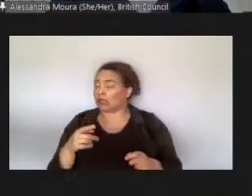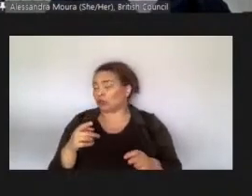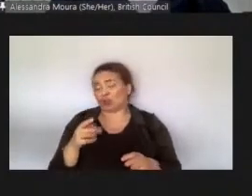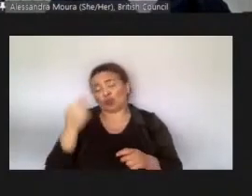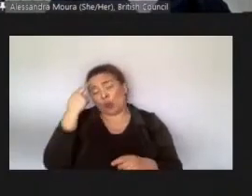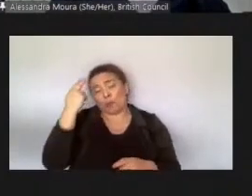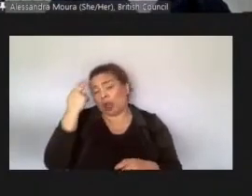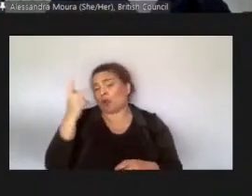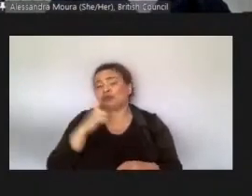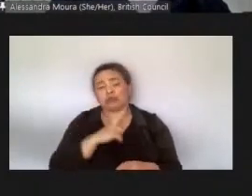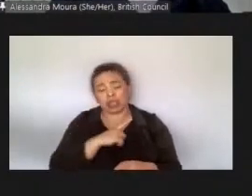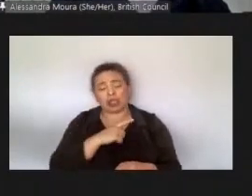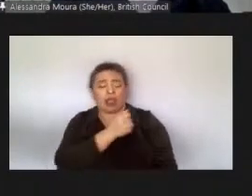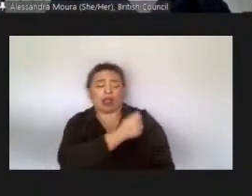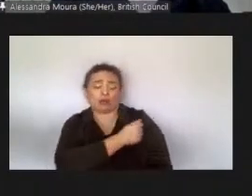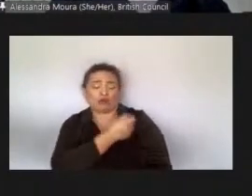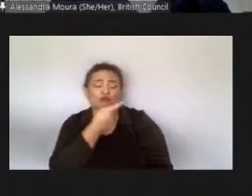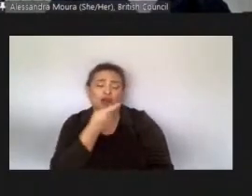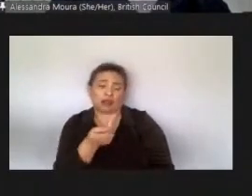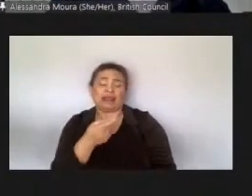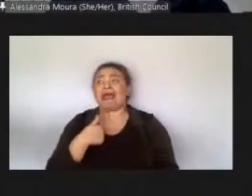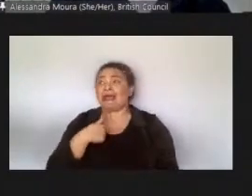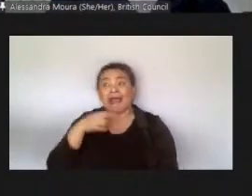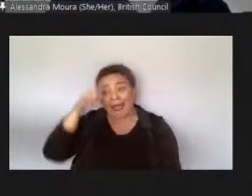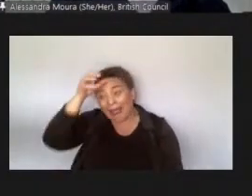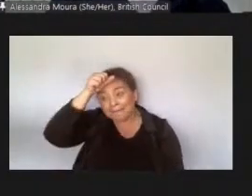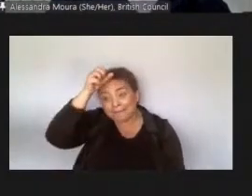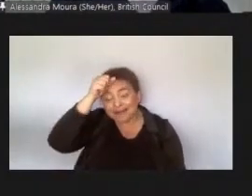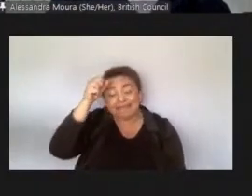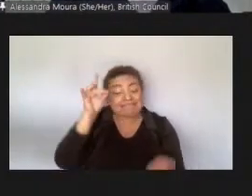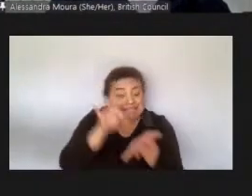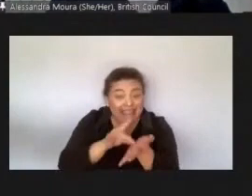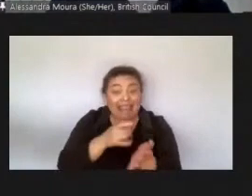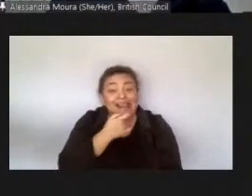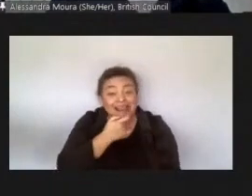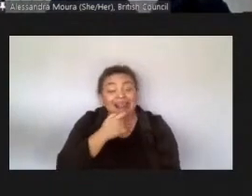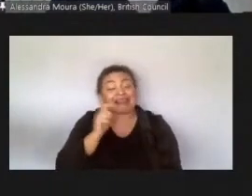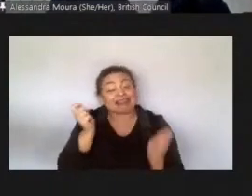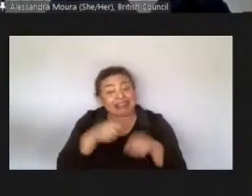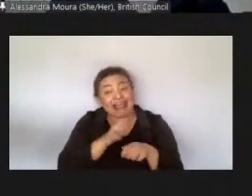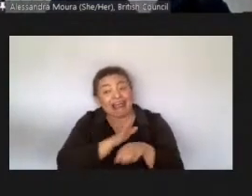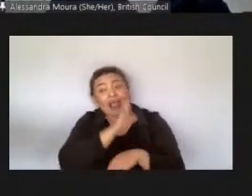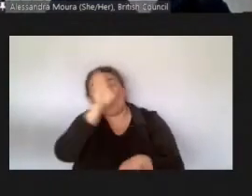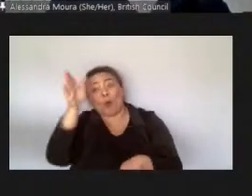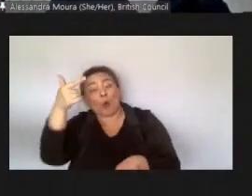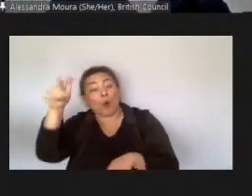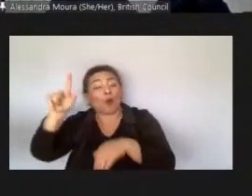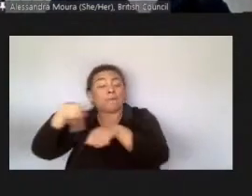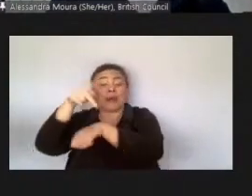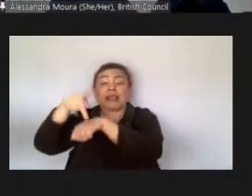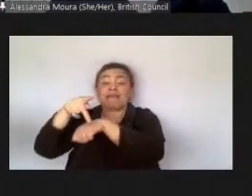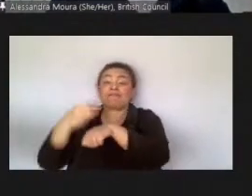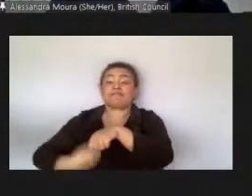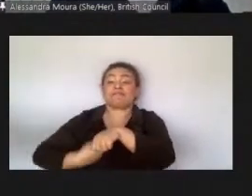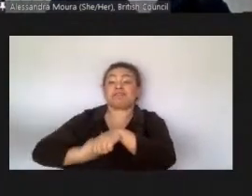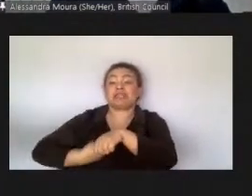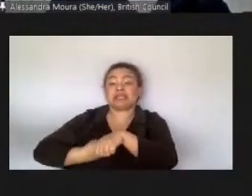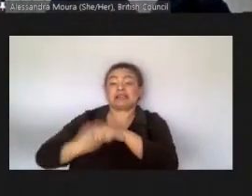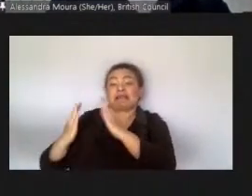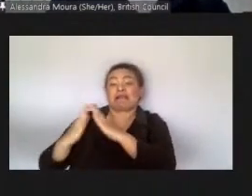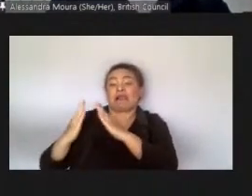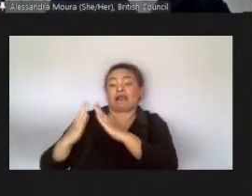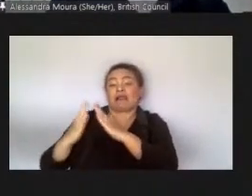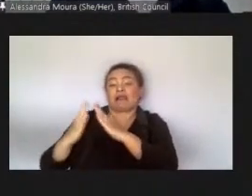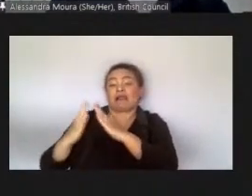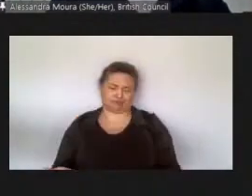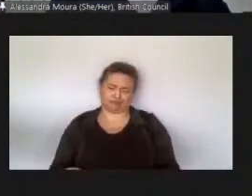can't learn it in a classroom. So that, I think, this idea of having the right environment is what Jenny's putting